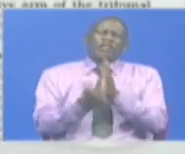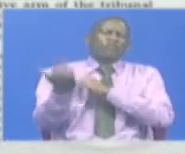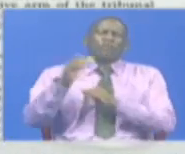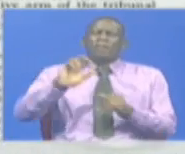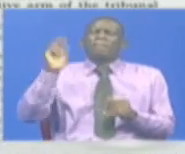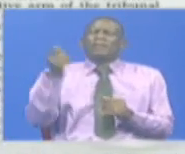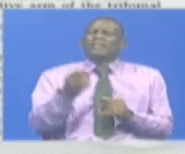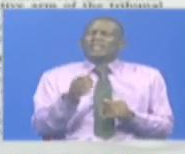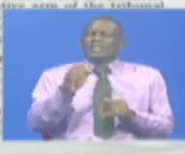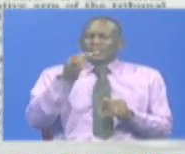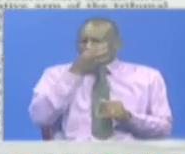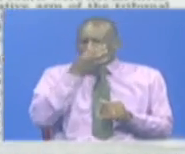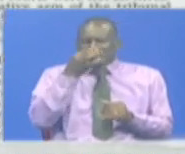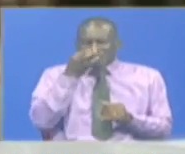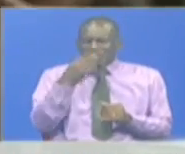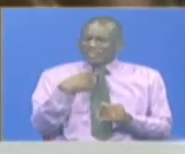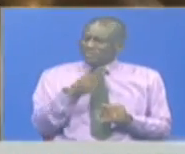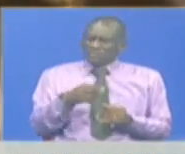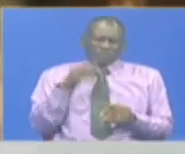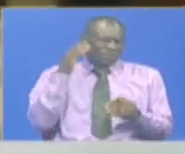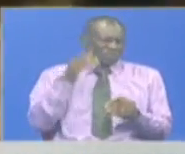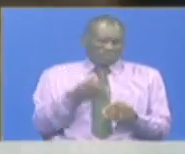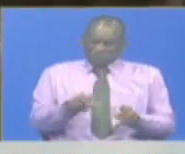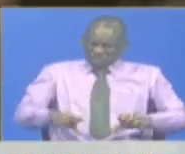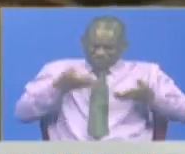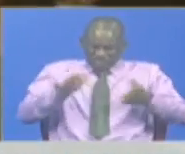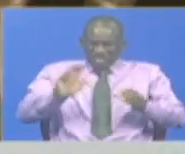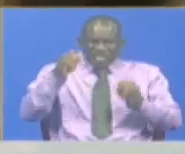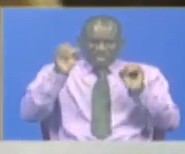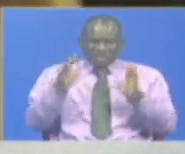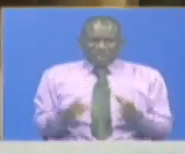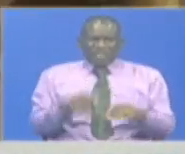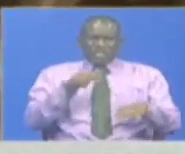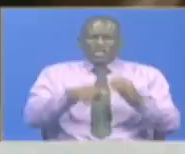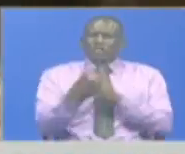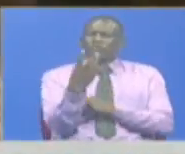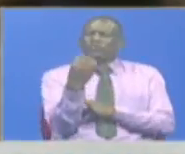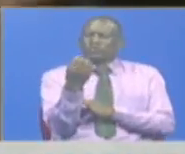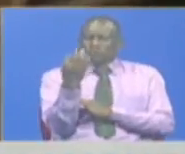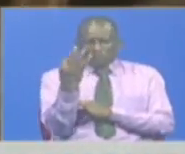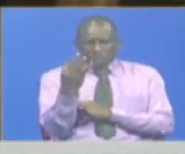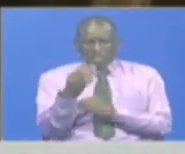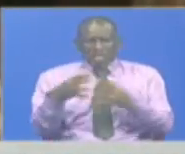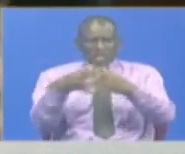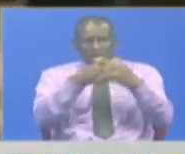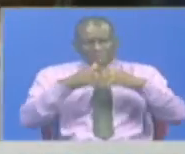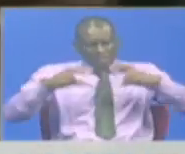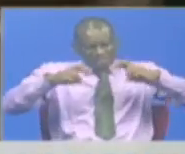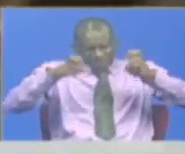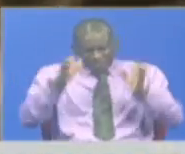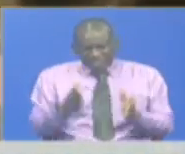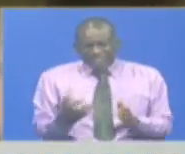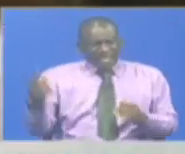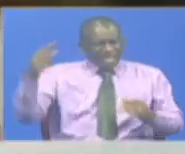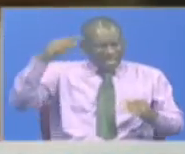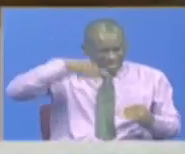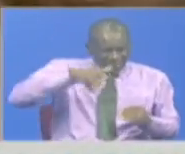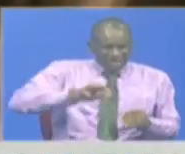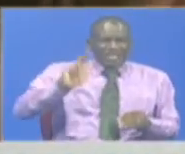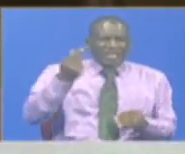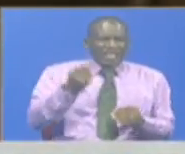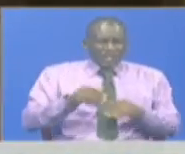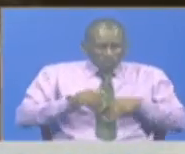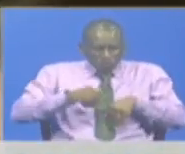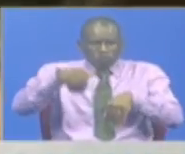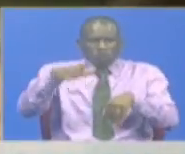Mwai Kibaki refuted. In fact, in 2003, US investigators camped in Kenya to follow up